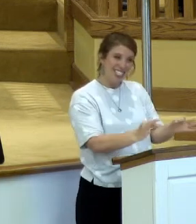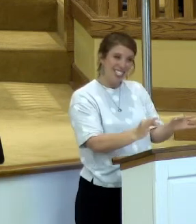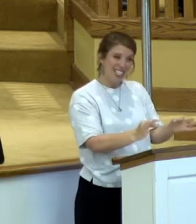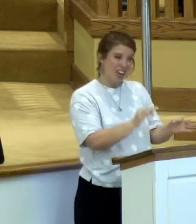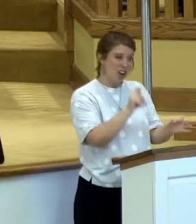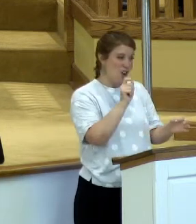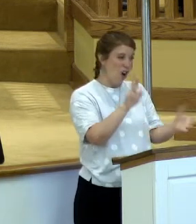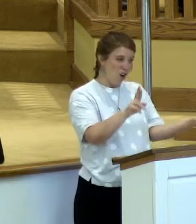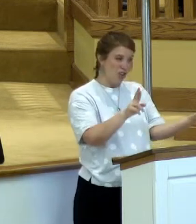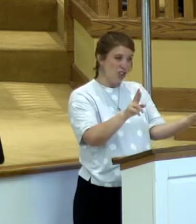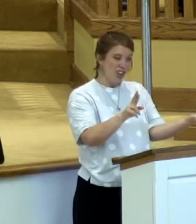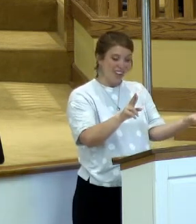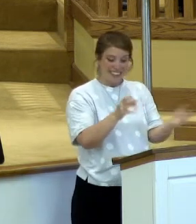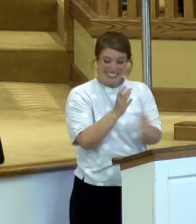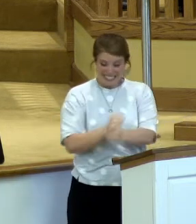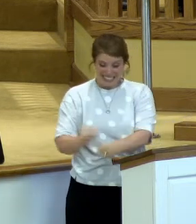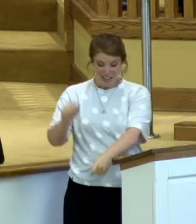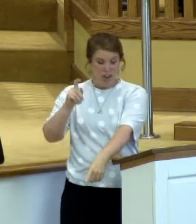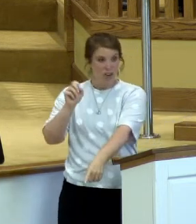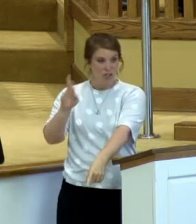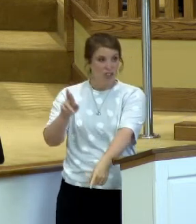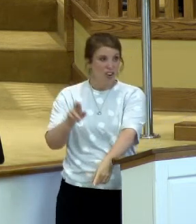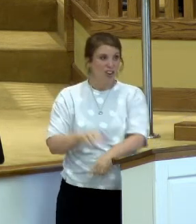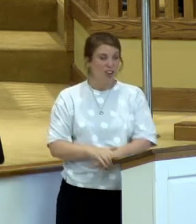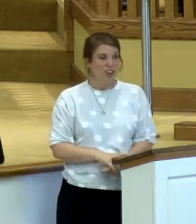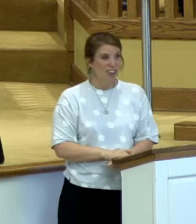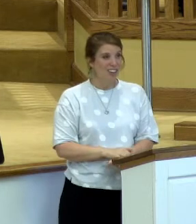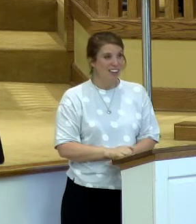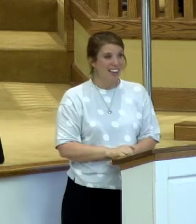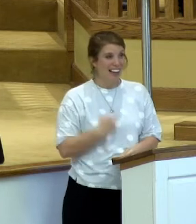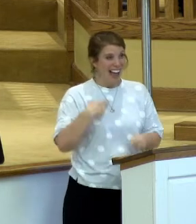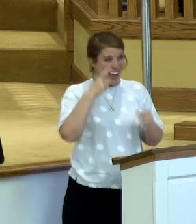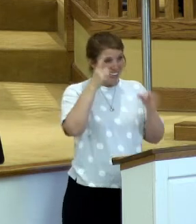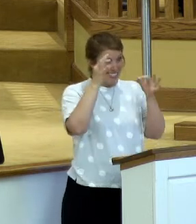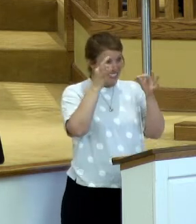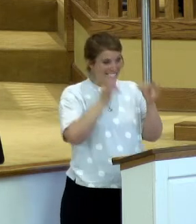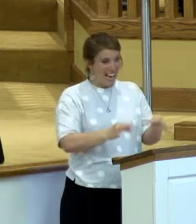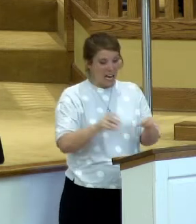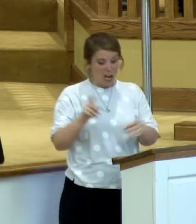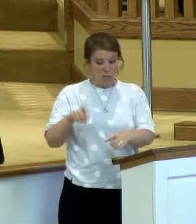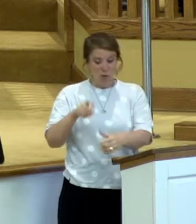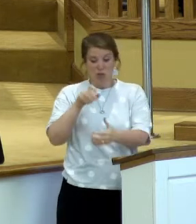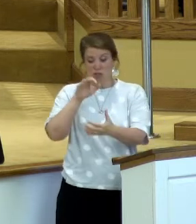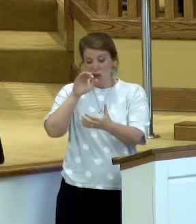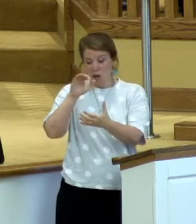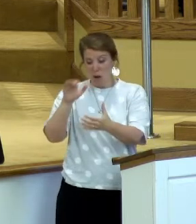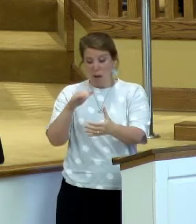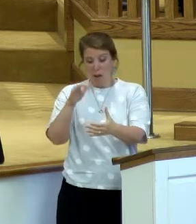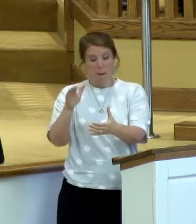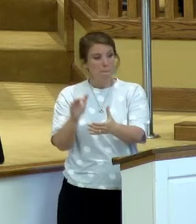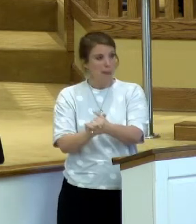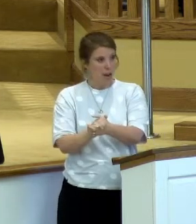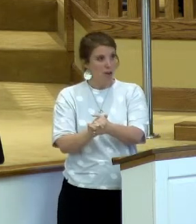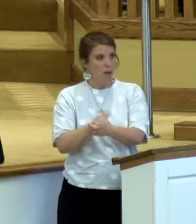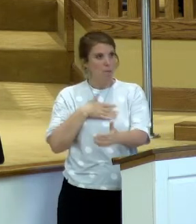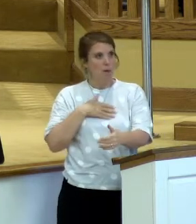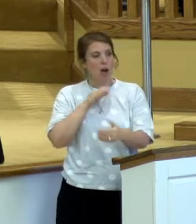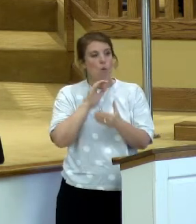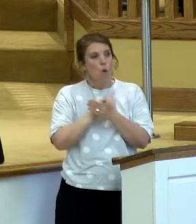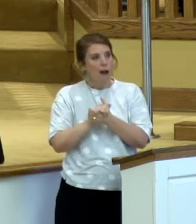church somewhere. I got saved at an altar. I decided I was supposed to marry this lady to my left right here at an